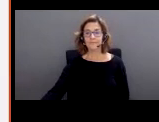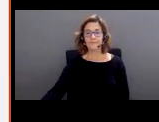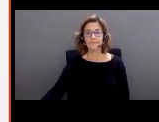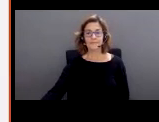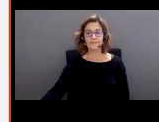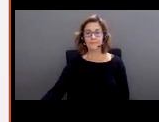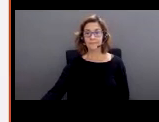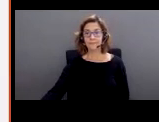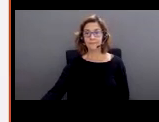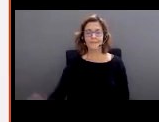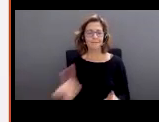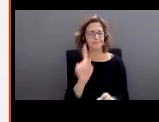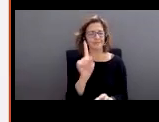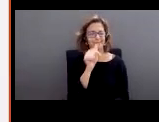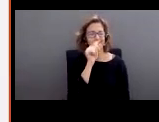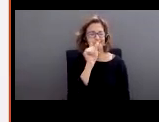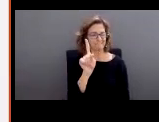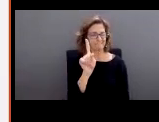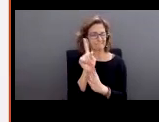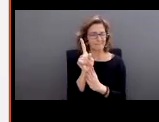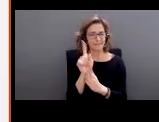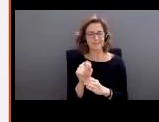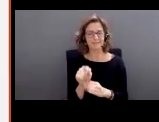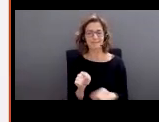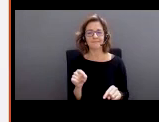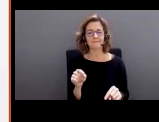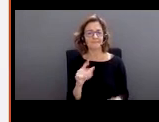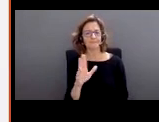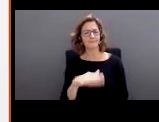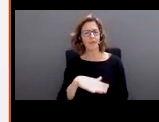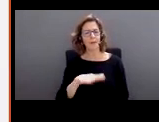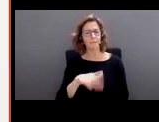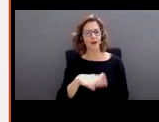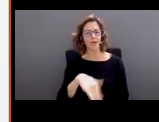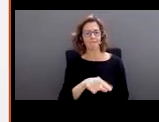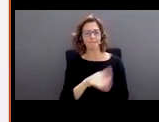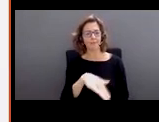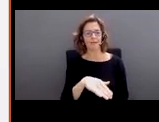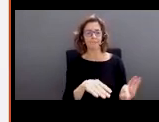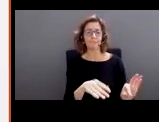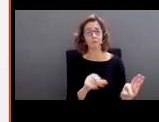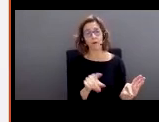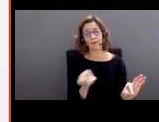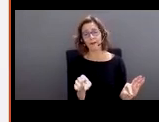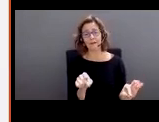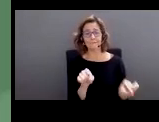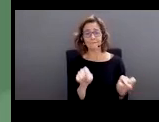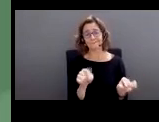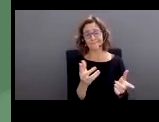All right, folks, just bear with me for a second. Down at the bottom, Andrew. Or there. Yeah, there we go.